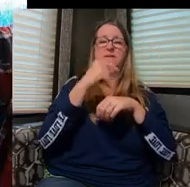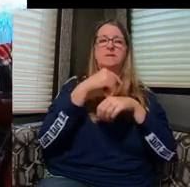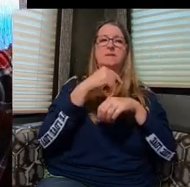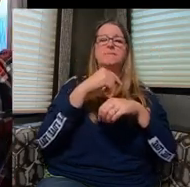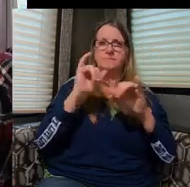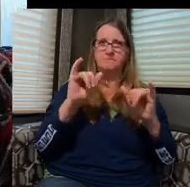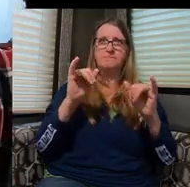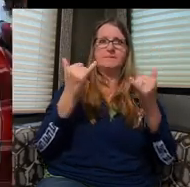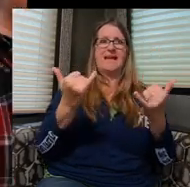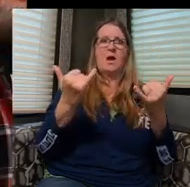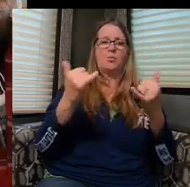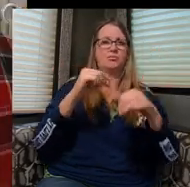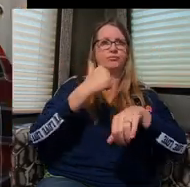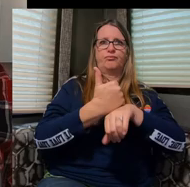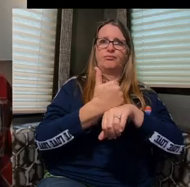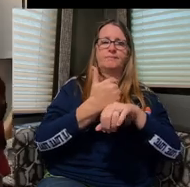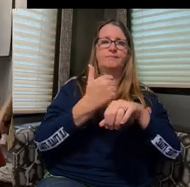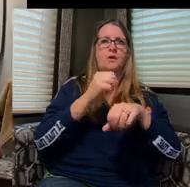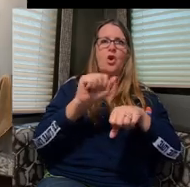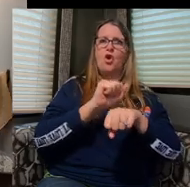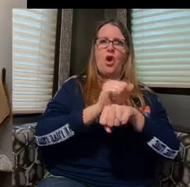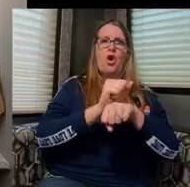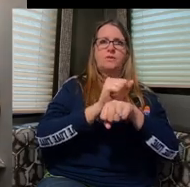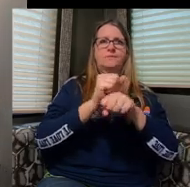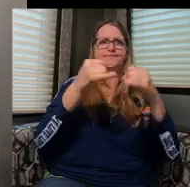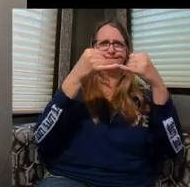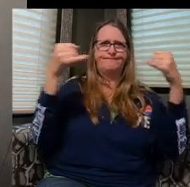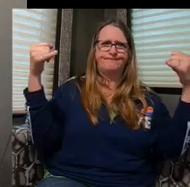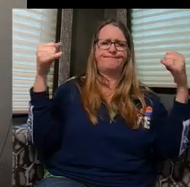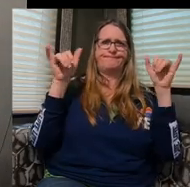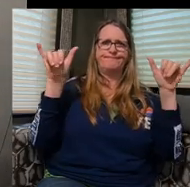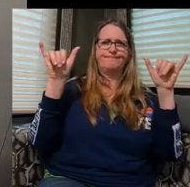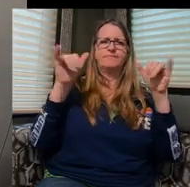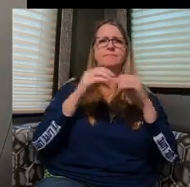That's the lock. So now it's locked in place.